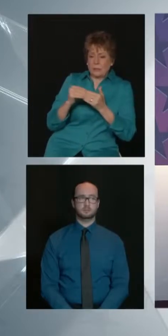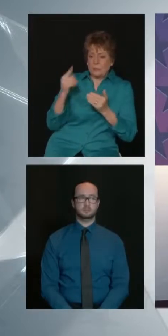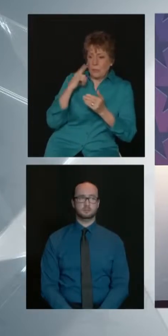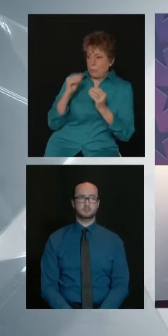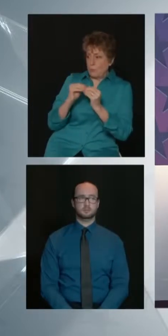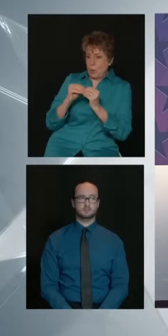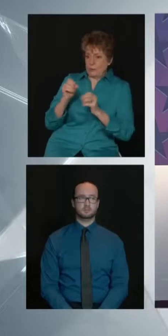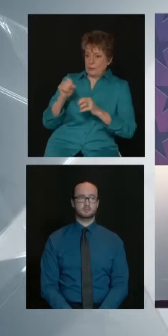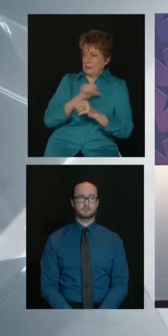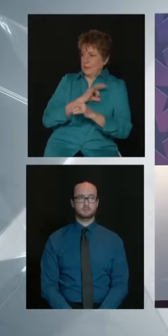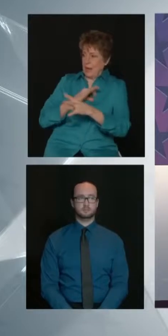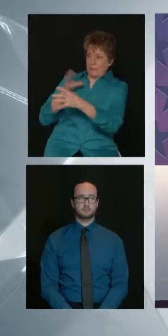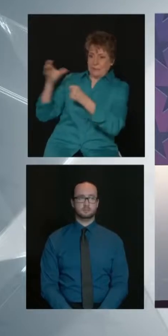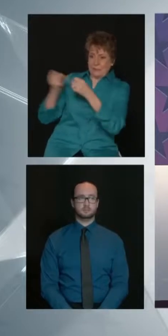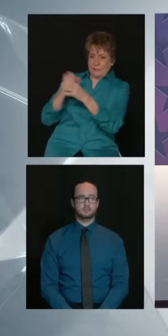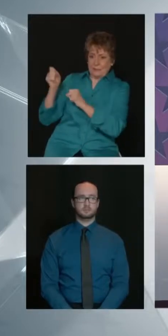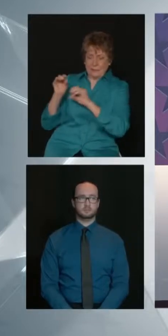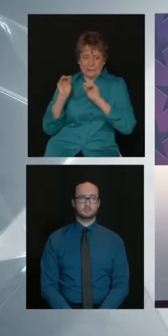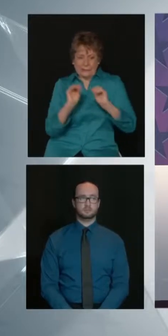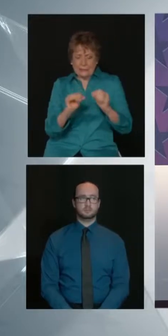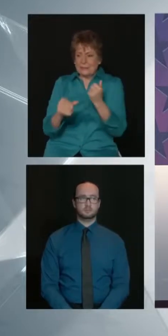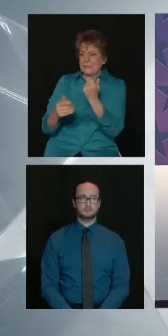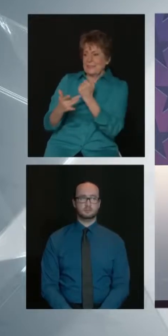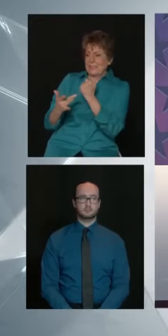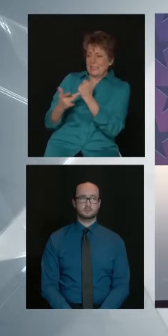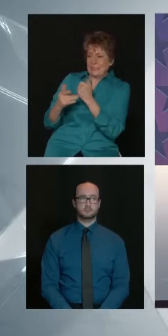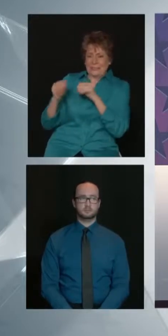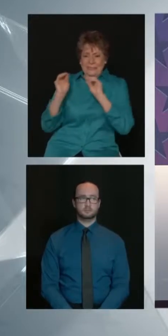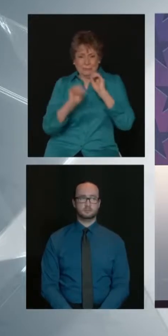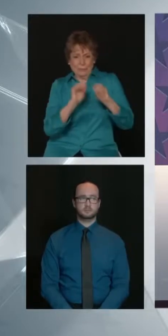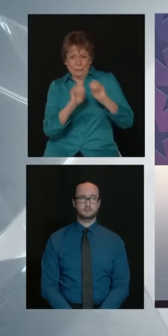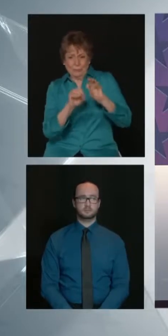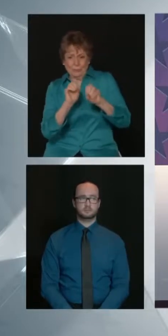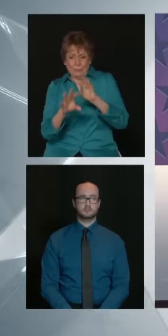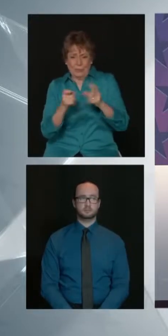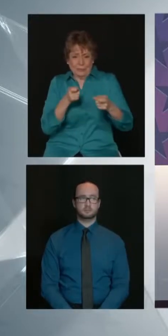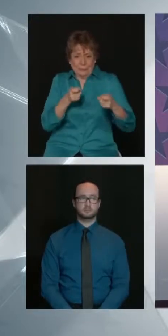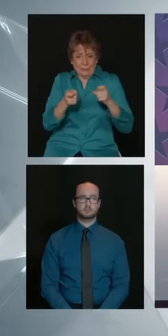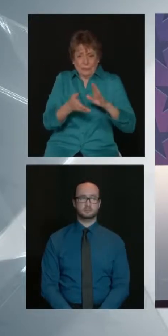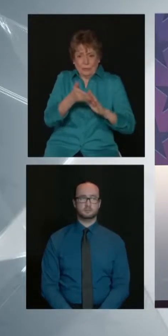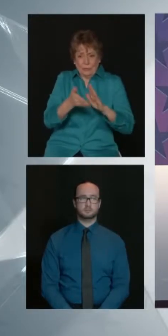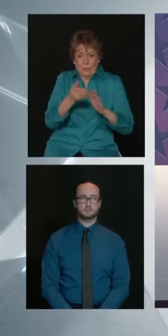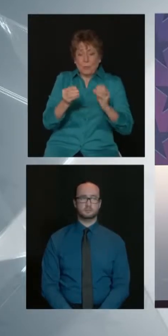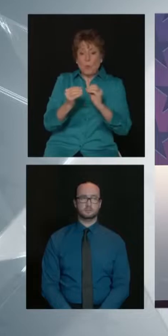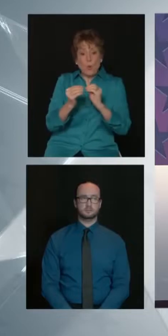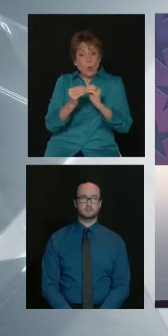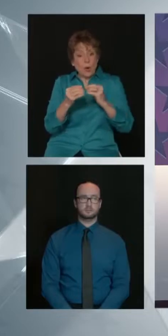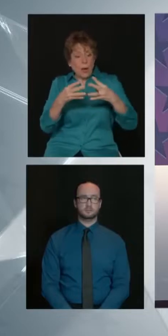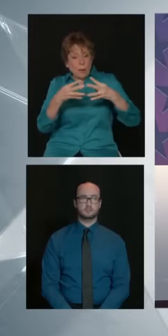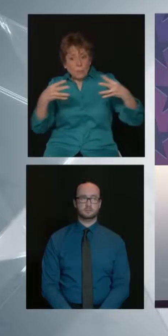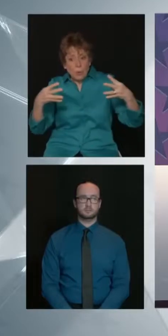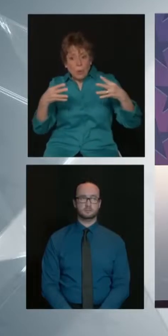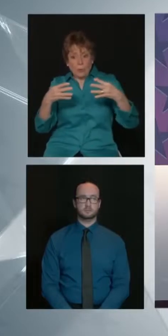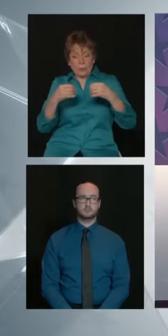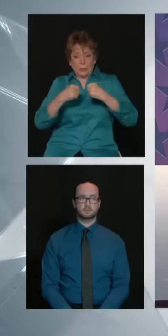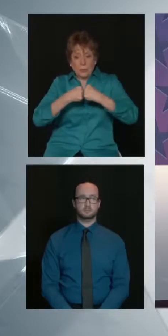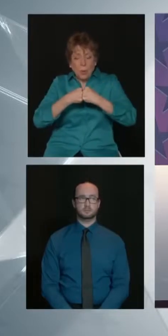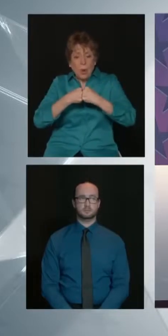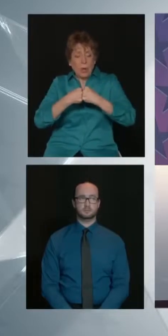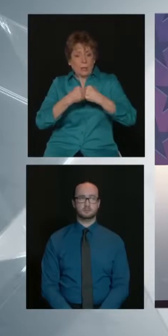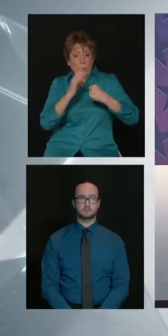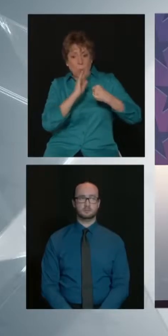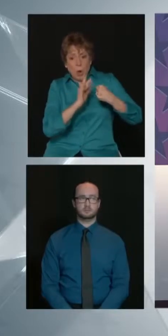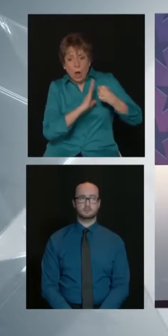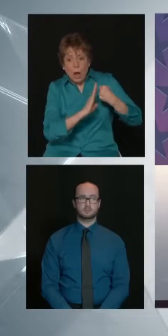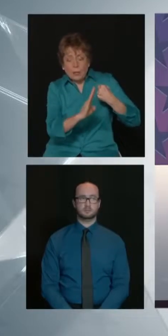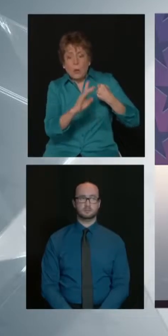to build more border barriers at the southern border. Are you cherry picking? That's my record, which is I've been